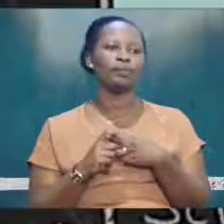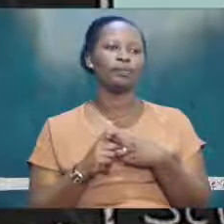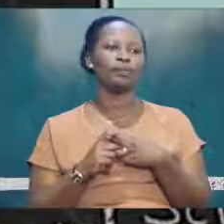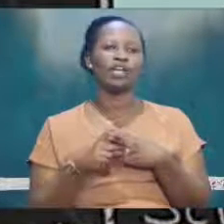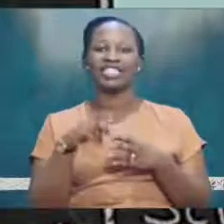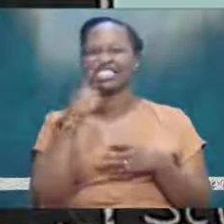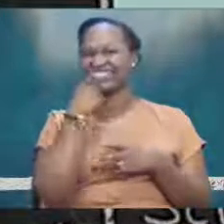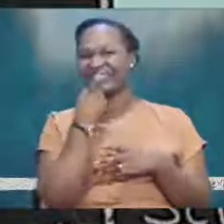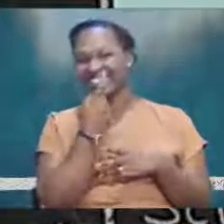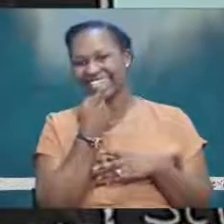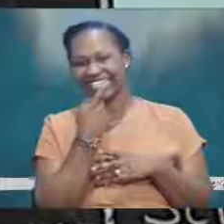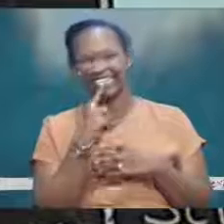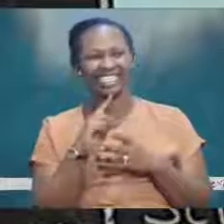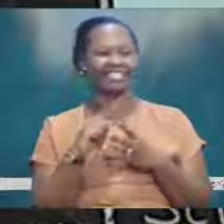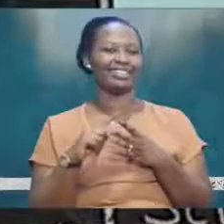rice.